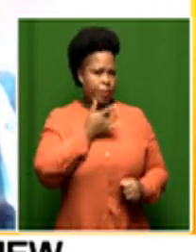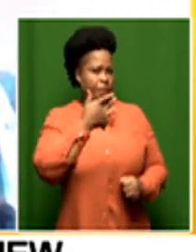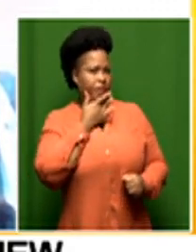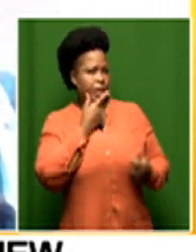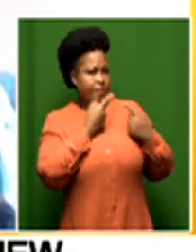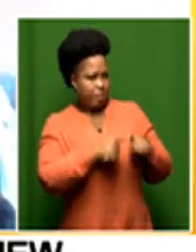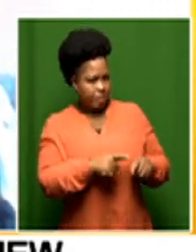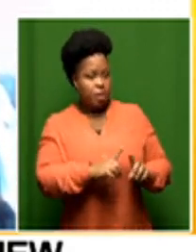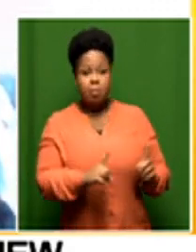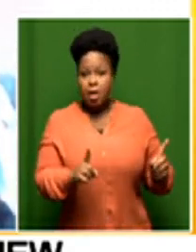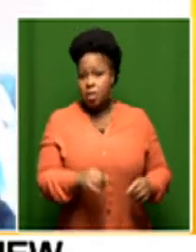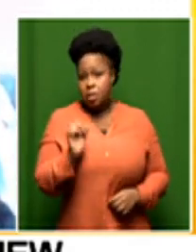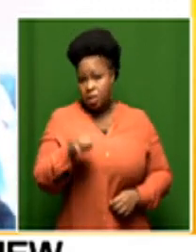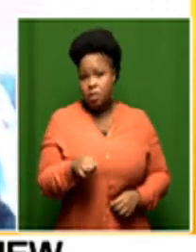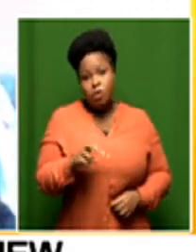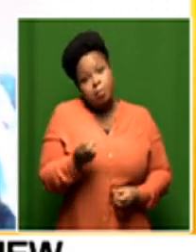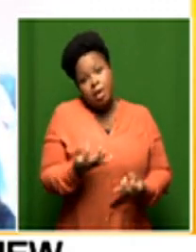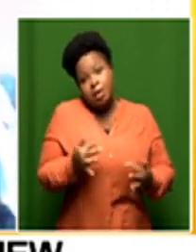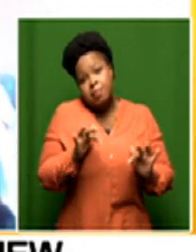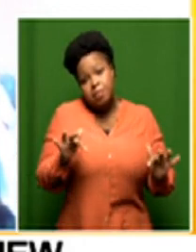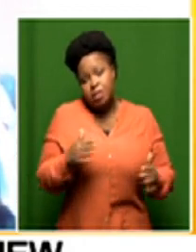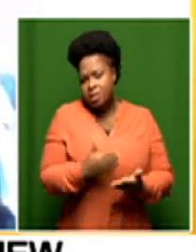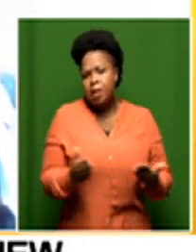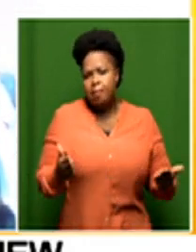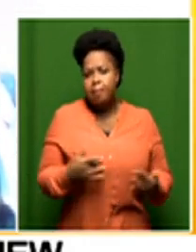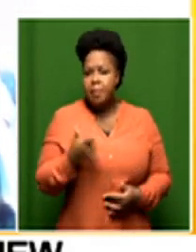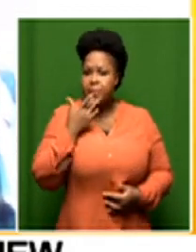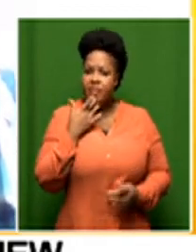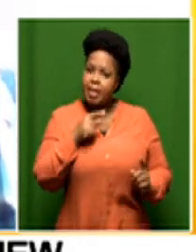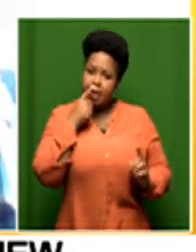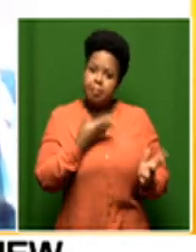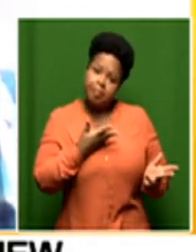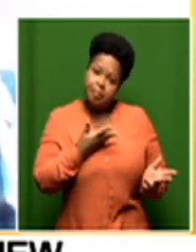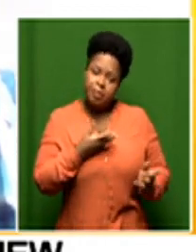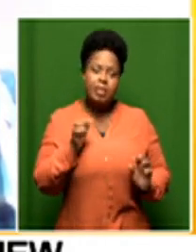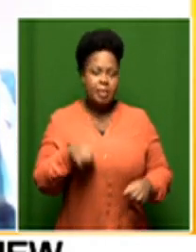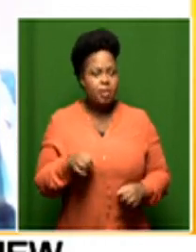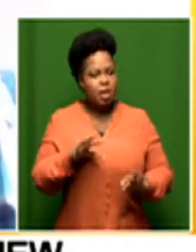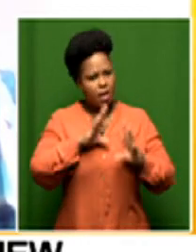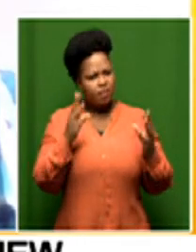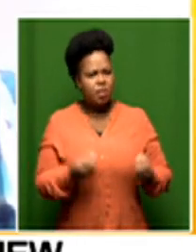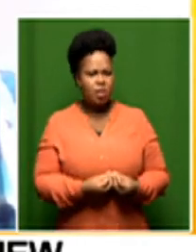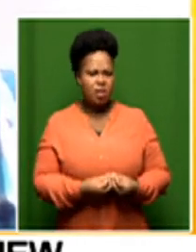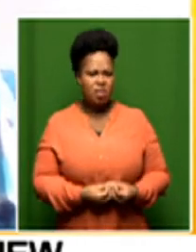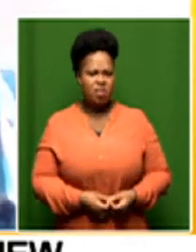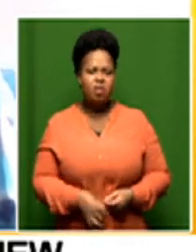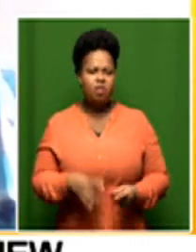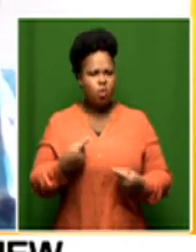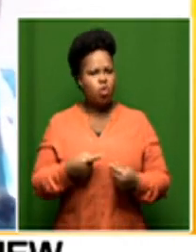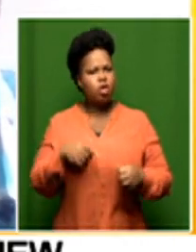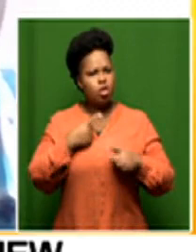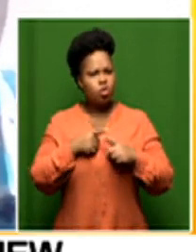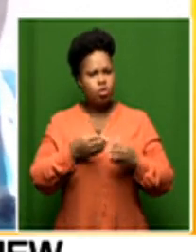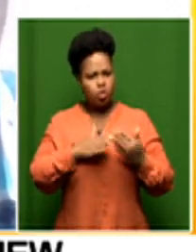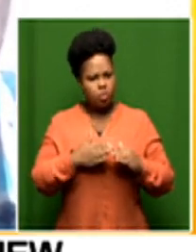but, you know, this is the first choice of a lot of people. And I think that a lot of what you have said may ring true for the Xhosa community,